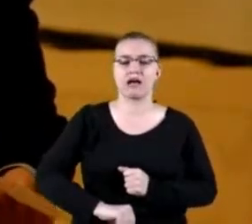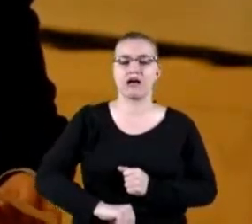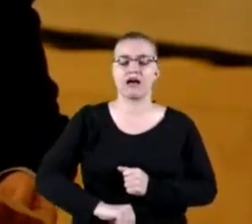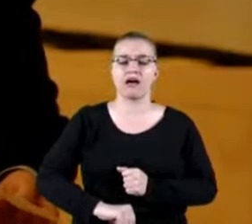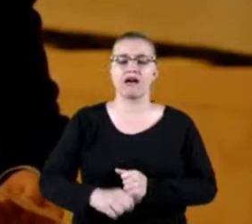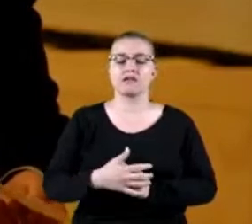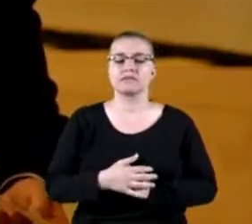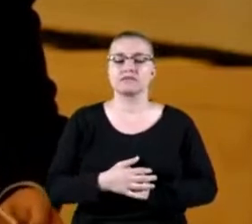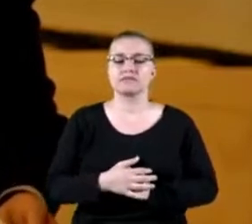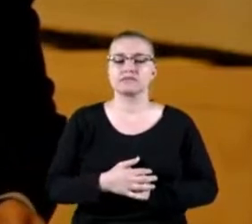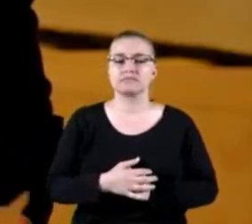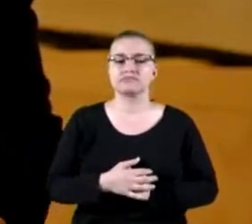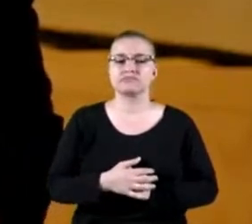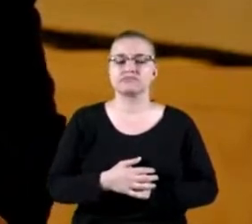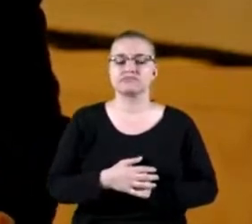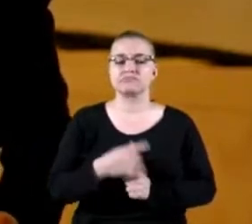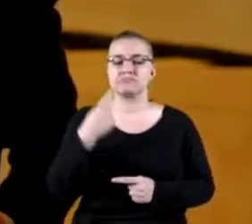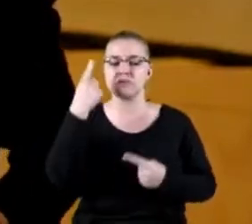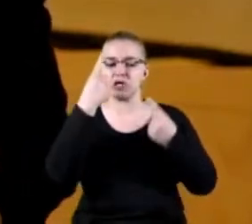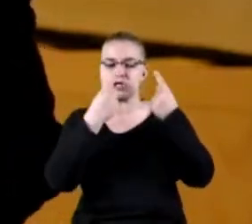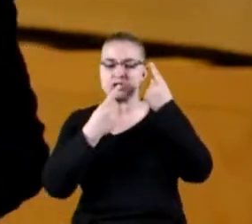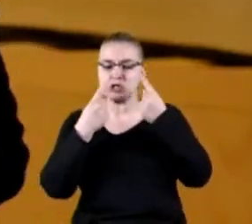not, mayors are human beings.